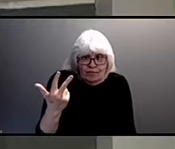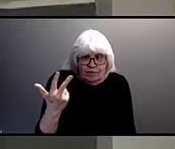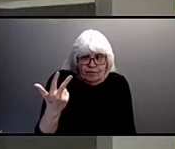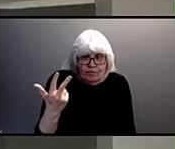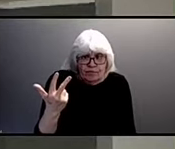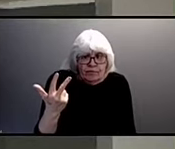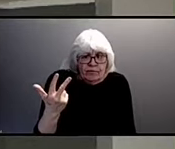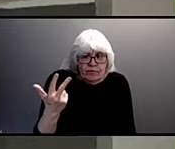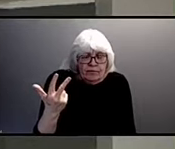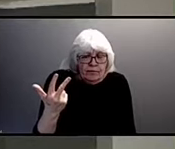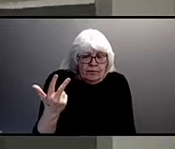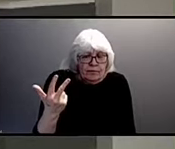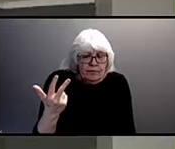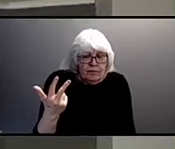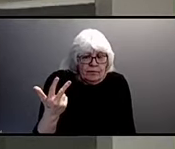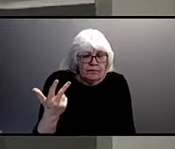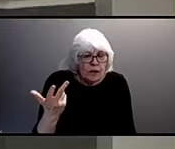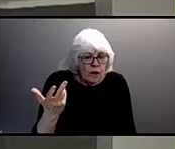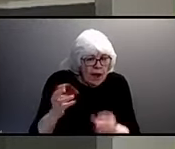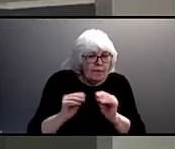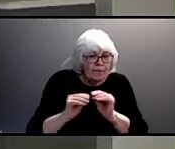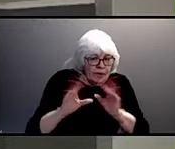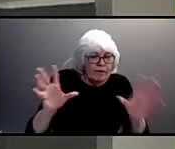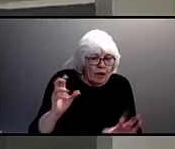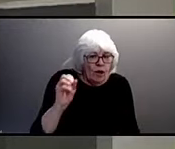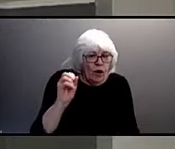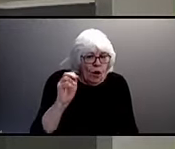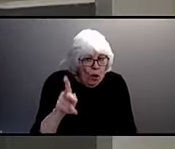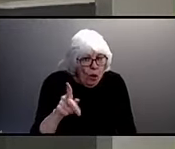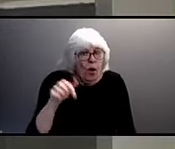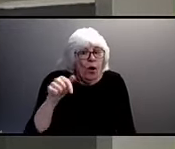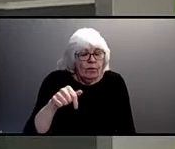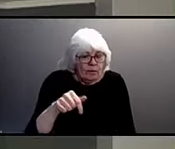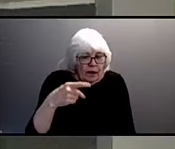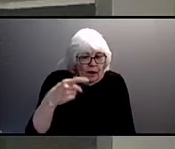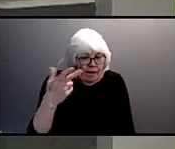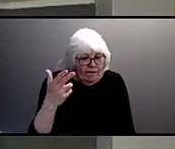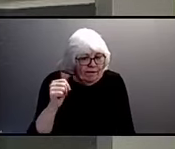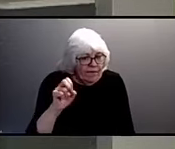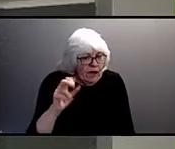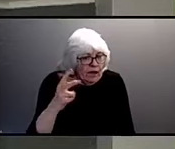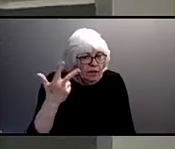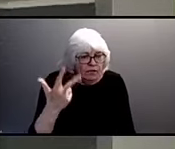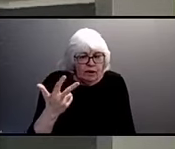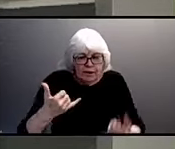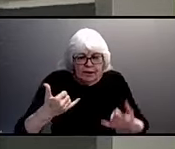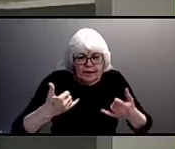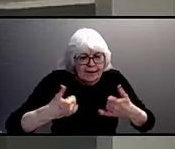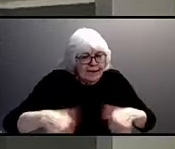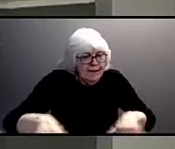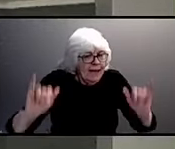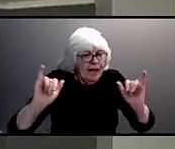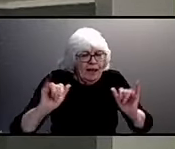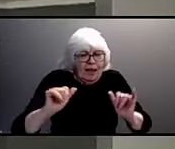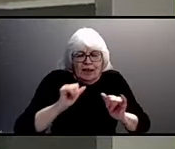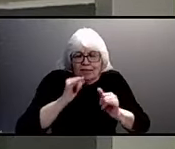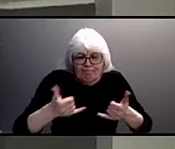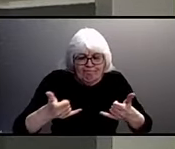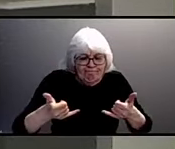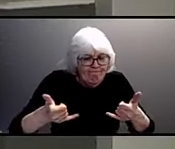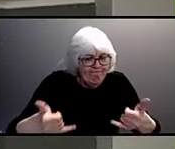Okay. So phase three, it's still a bit of a moving target, as we'll say. We're still working through to make sure street by